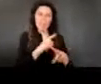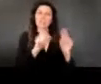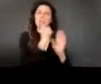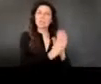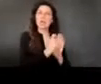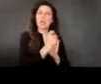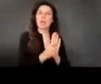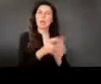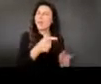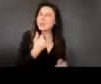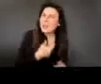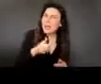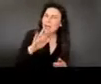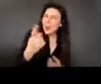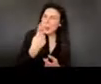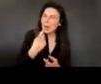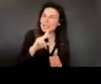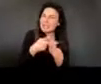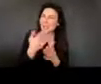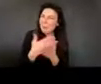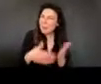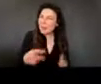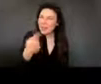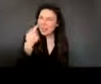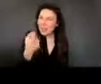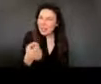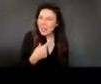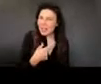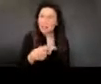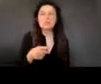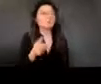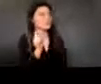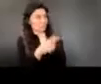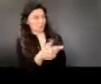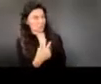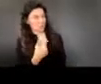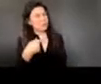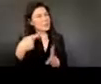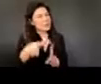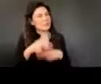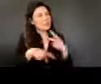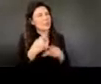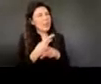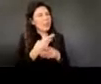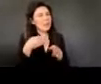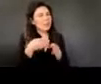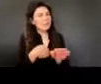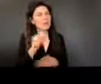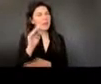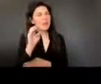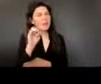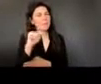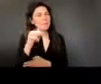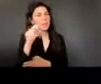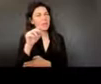Sorry, what was the second part of the question? Is there a type of methodology, or in your case, maybe even a type